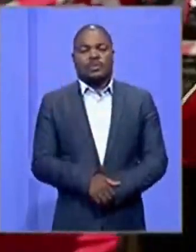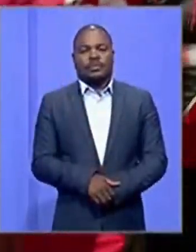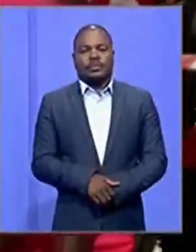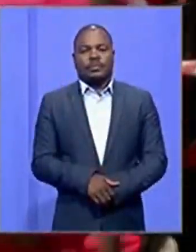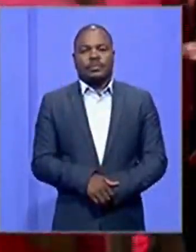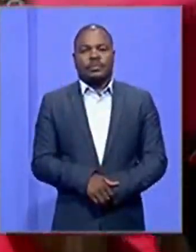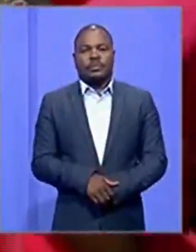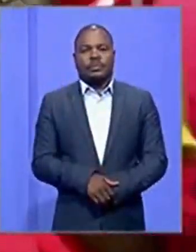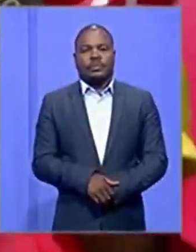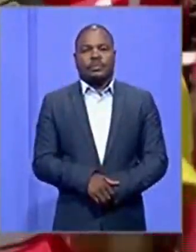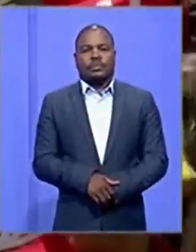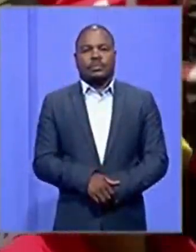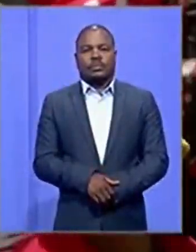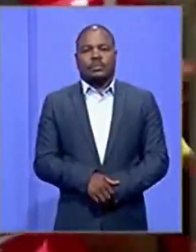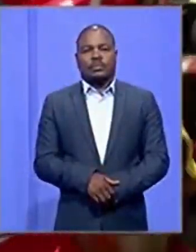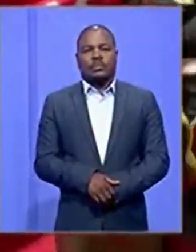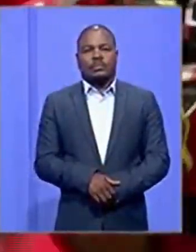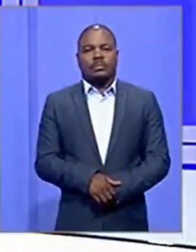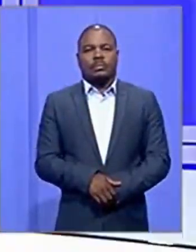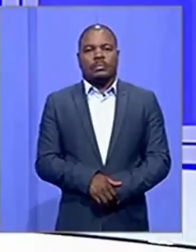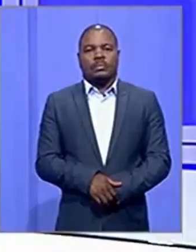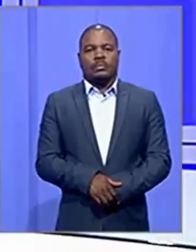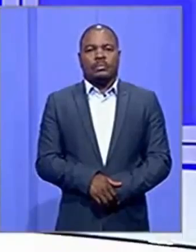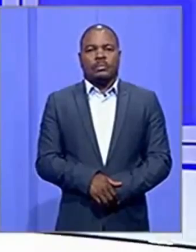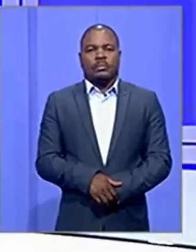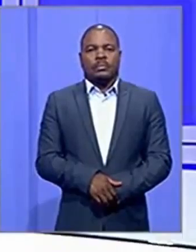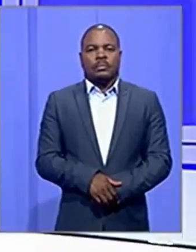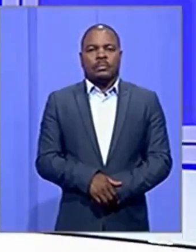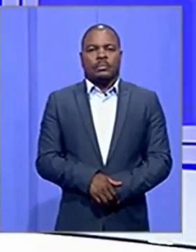tsa SABC welcome